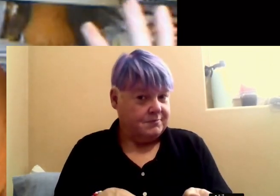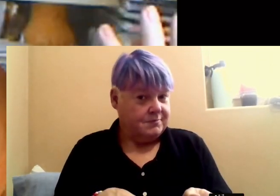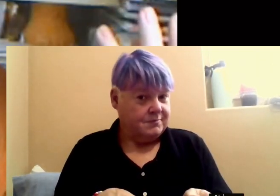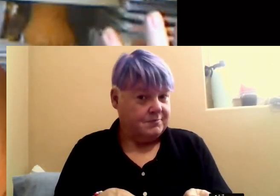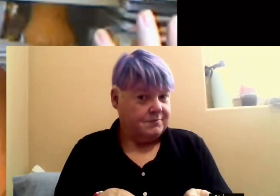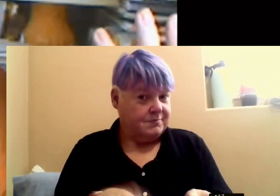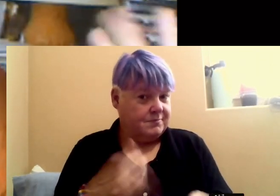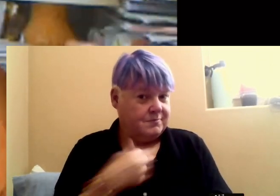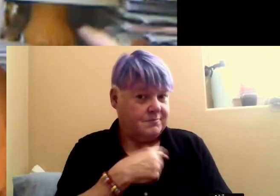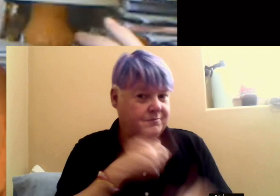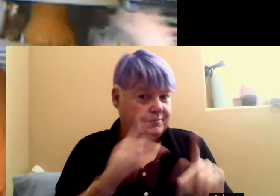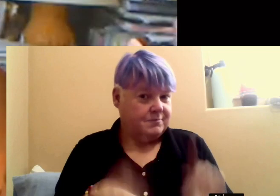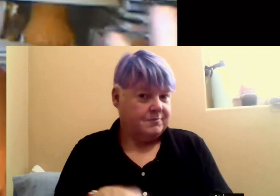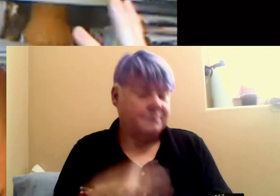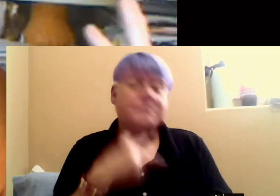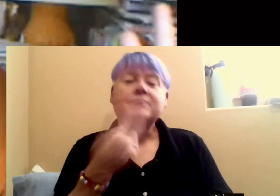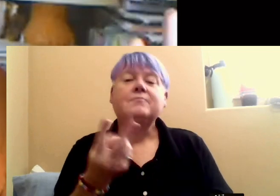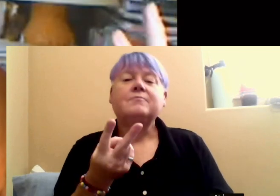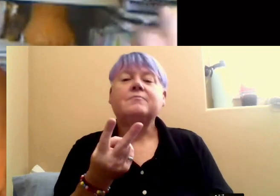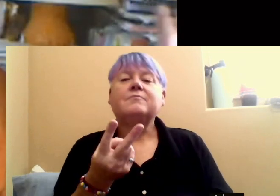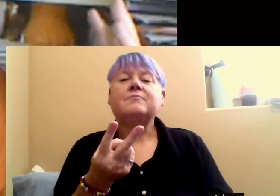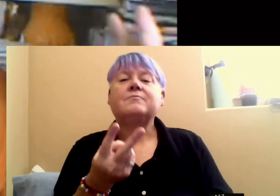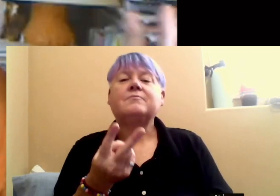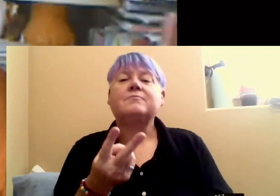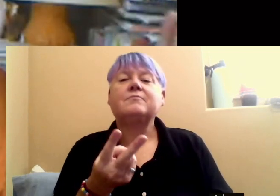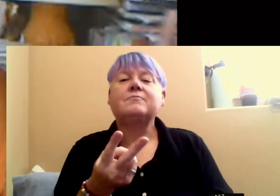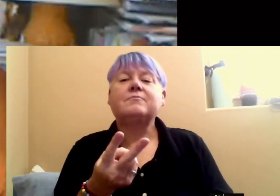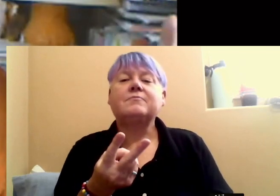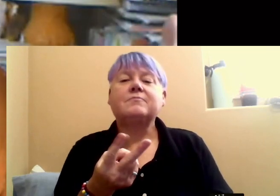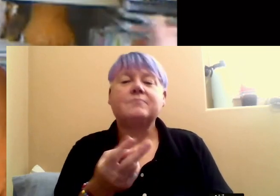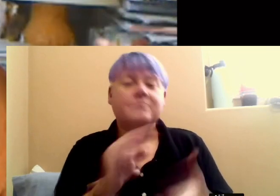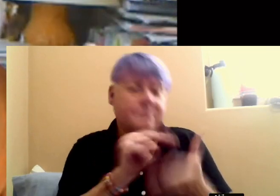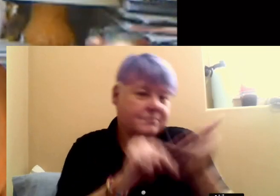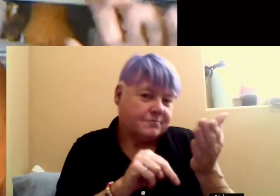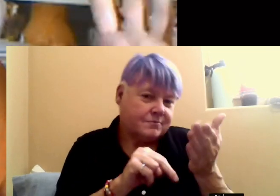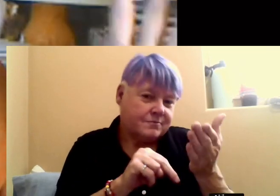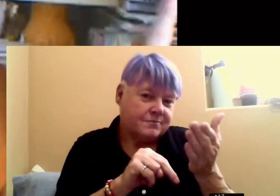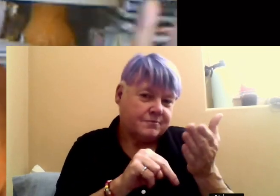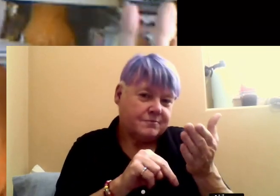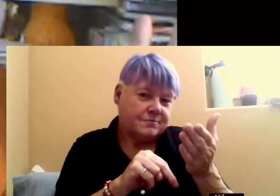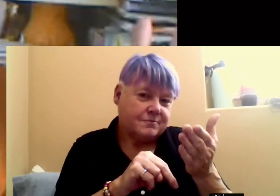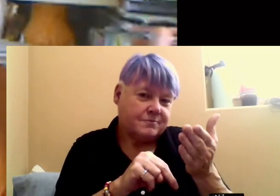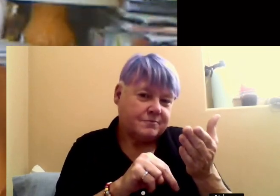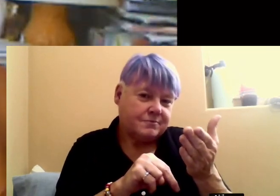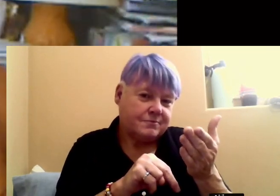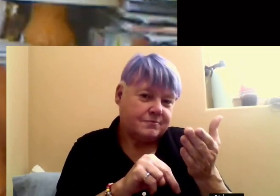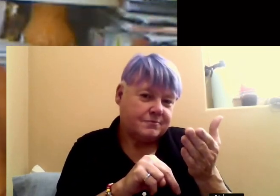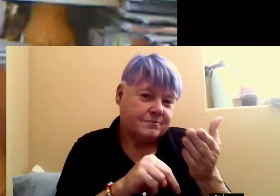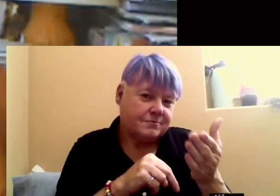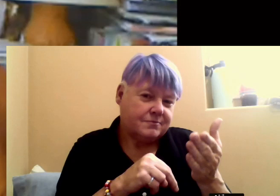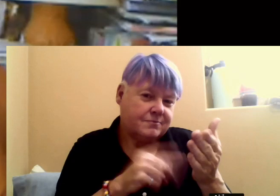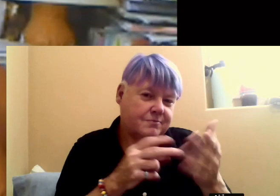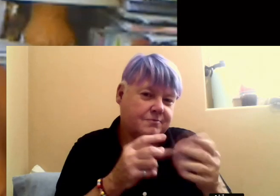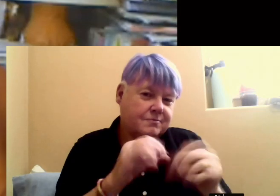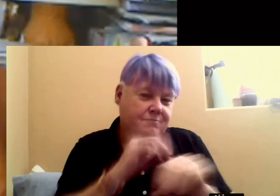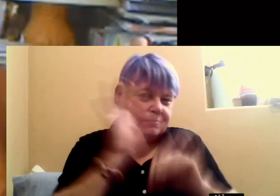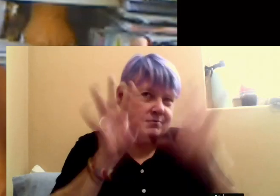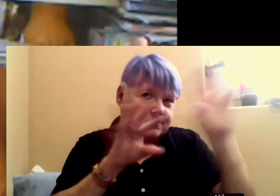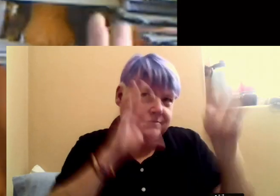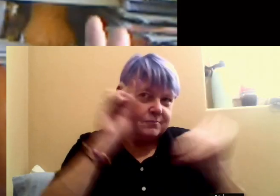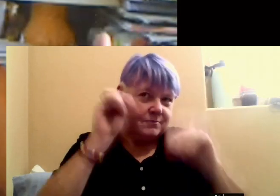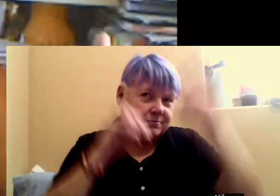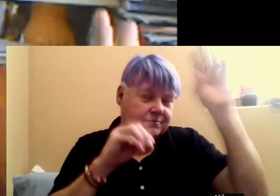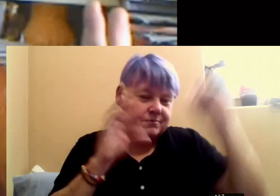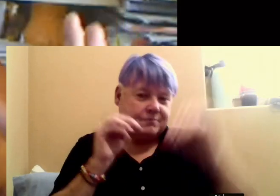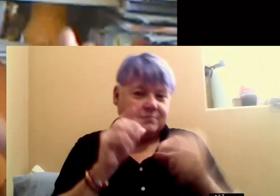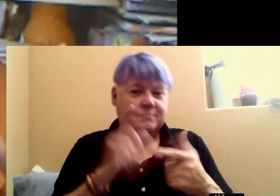we hear the person's voice, just little notes here and there, spattering the air. We don't even know what it is.